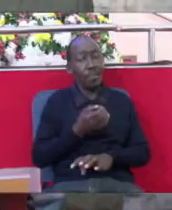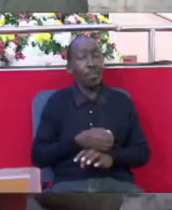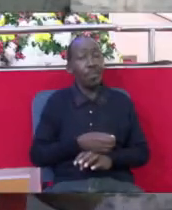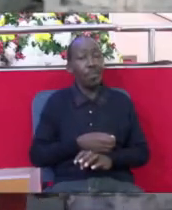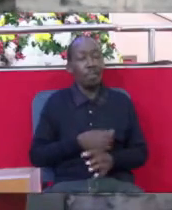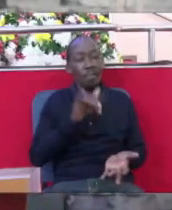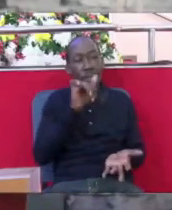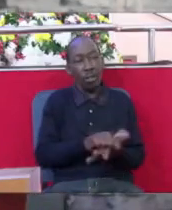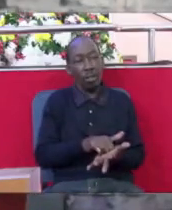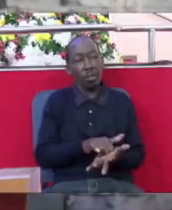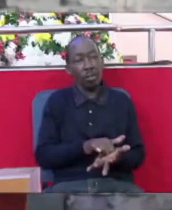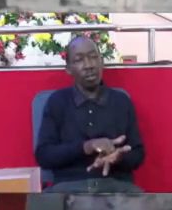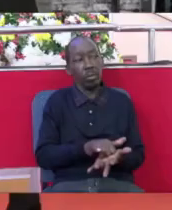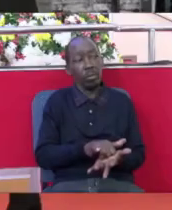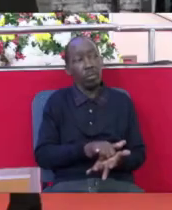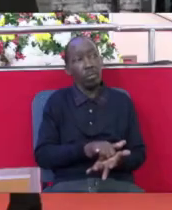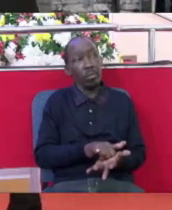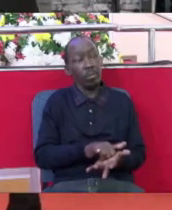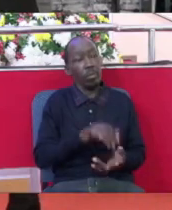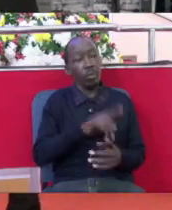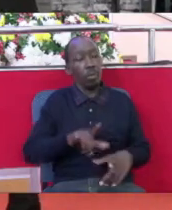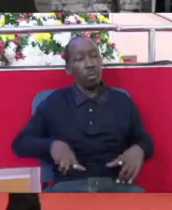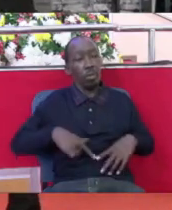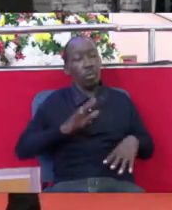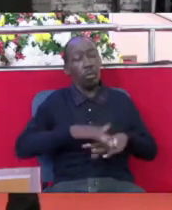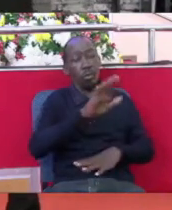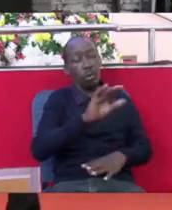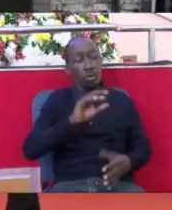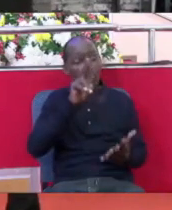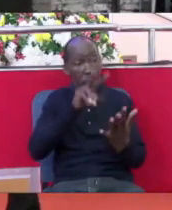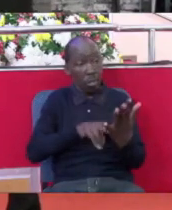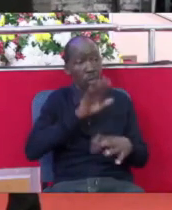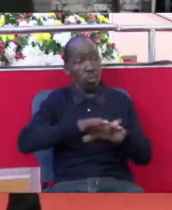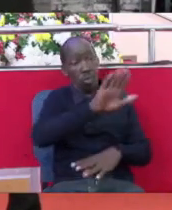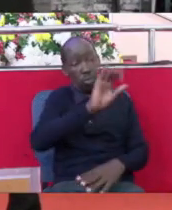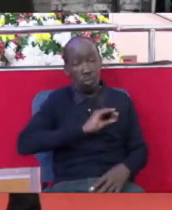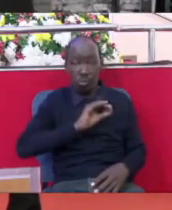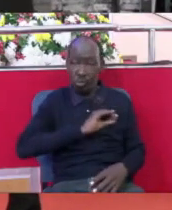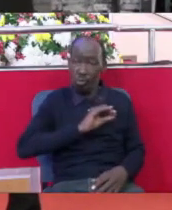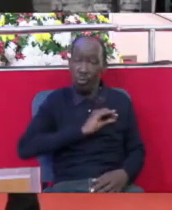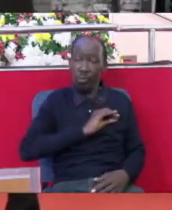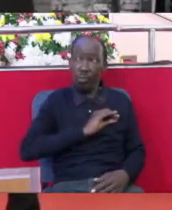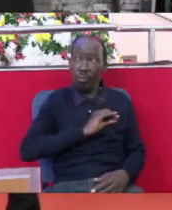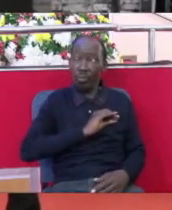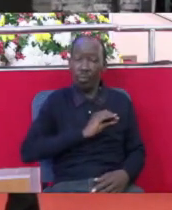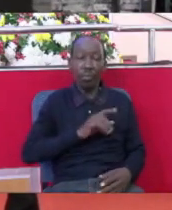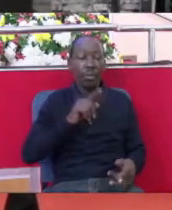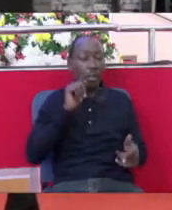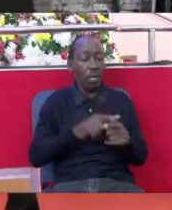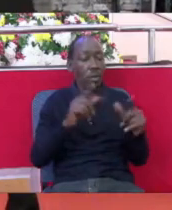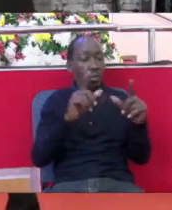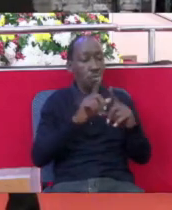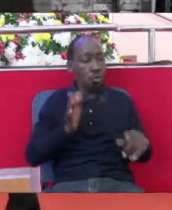that when you read on your own, ukitaposoma kwa wakati wako, that woman continued to